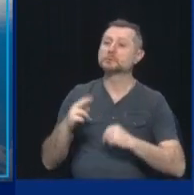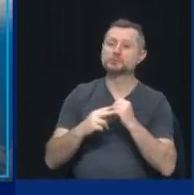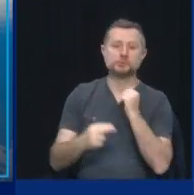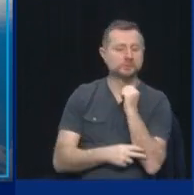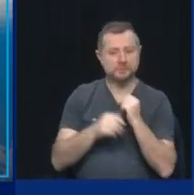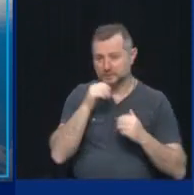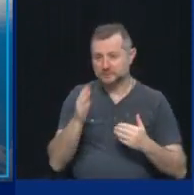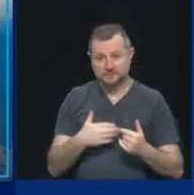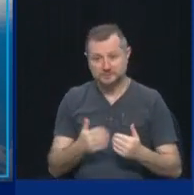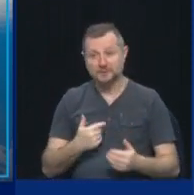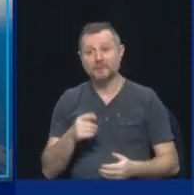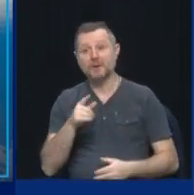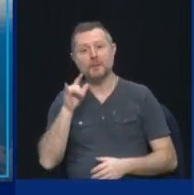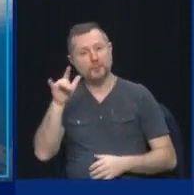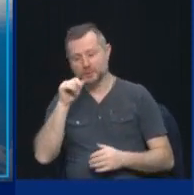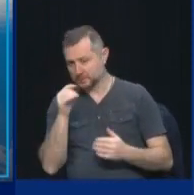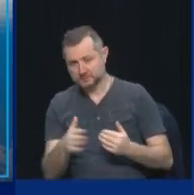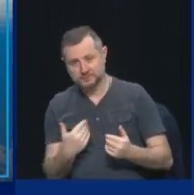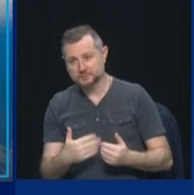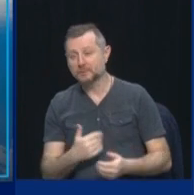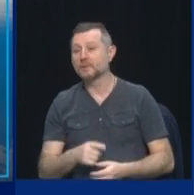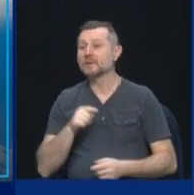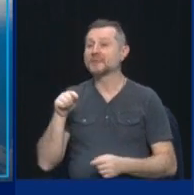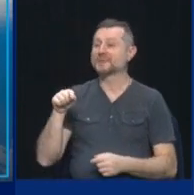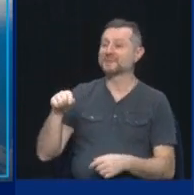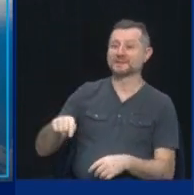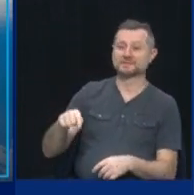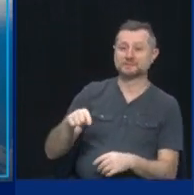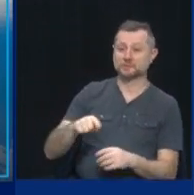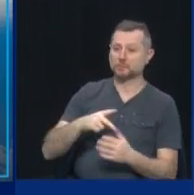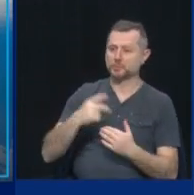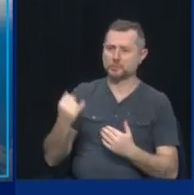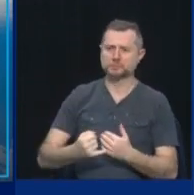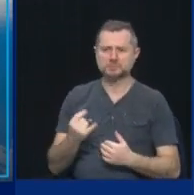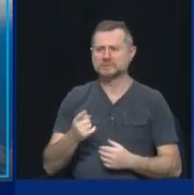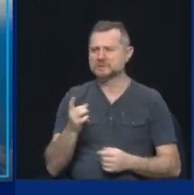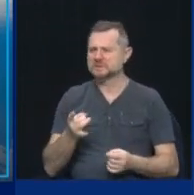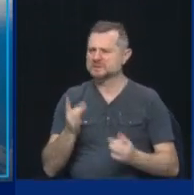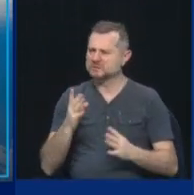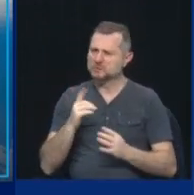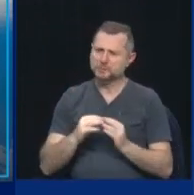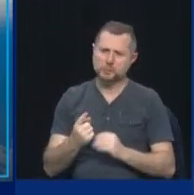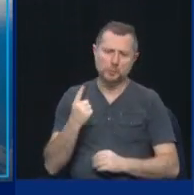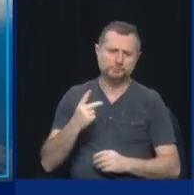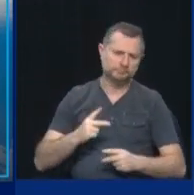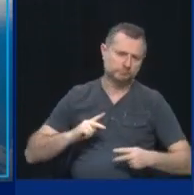difficult. This was probably the most difficult